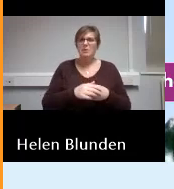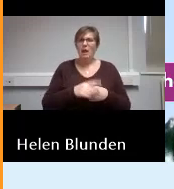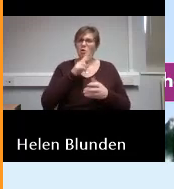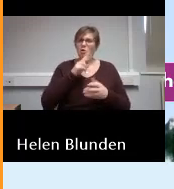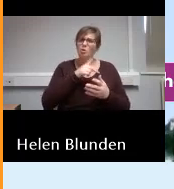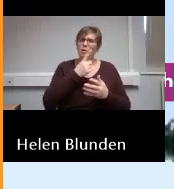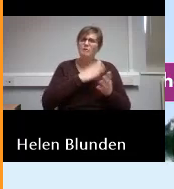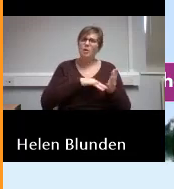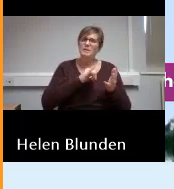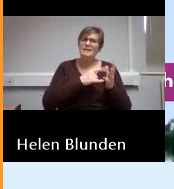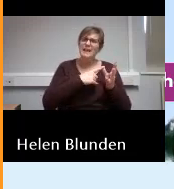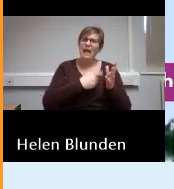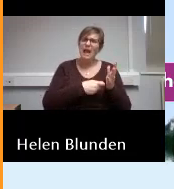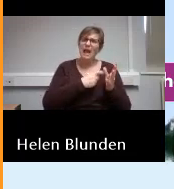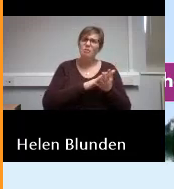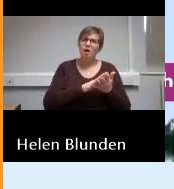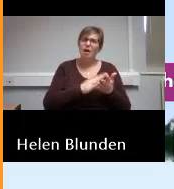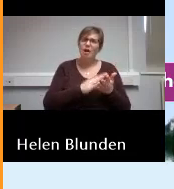moment.